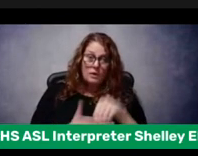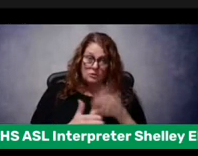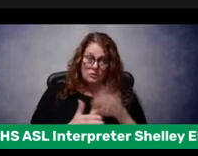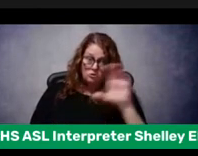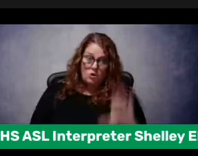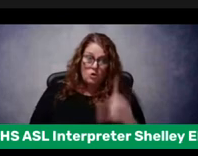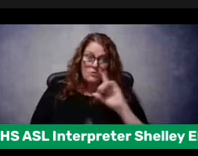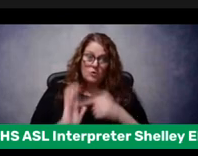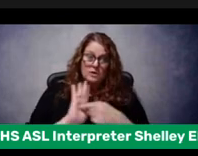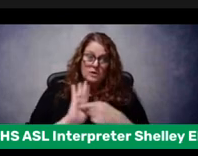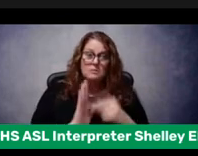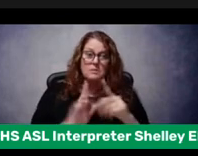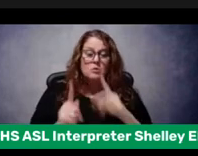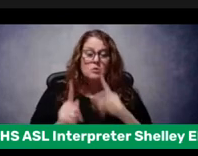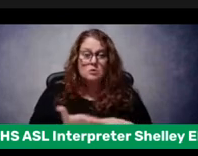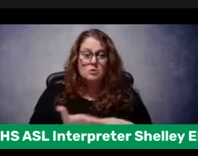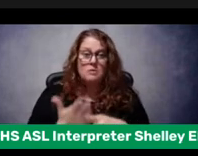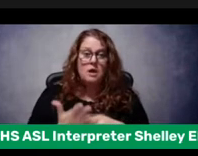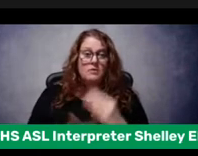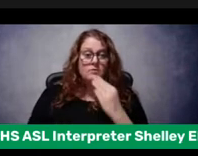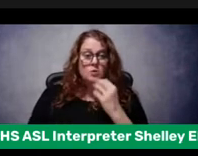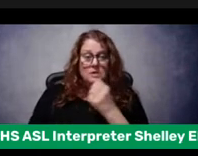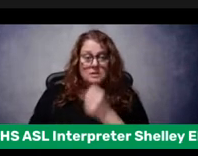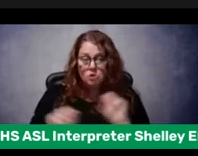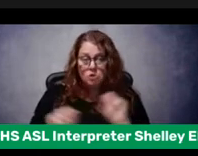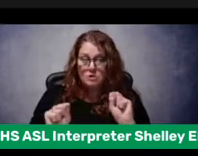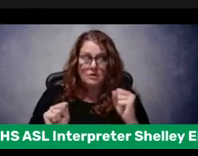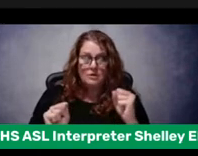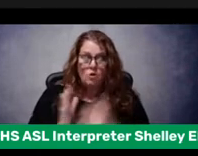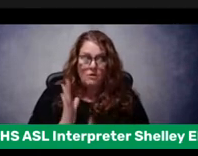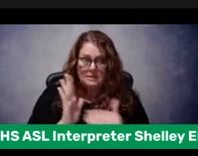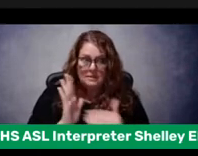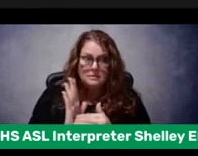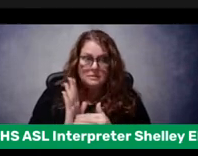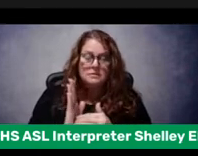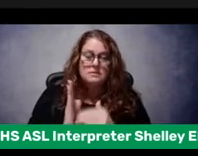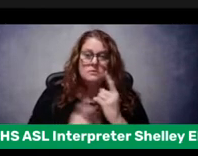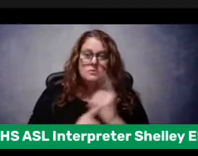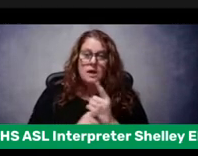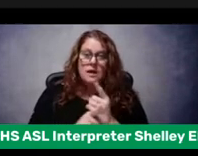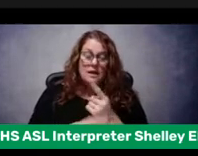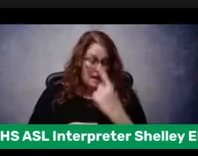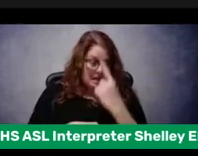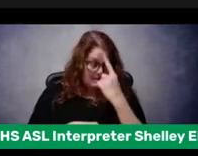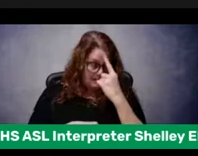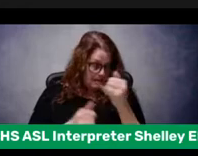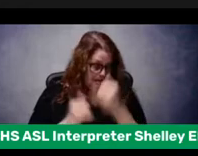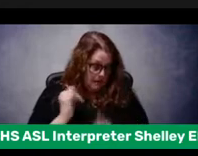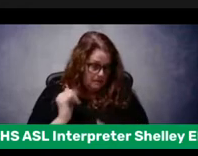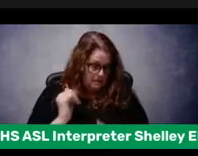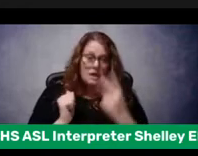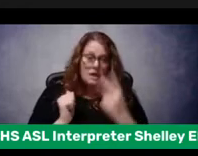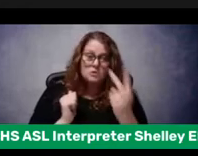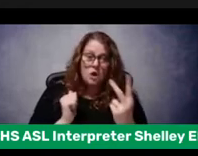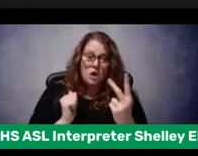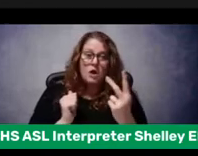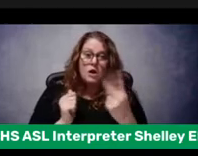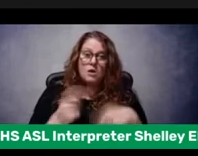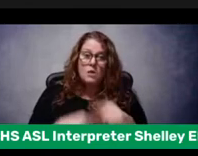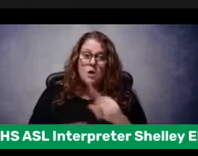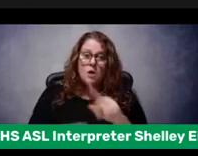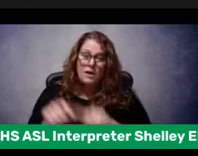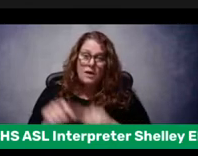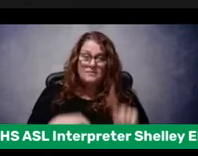instance, people talk about food insecurity all of the time, right? I think the last stat I saw were like around